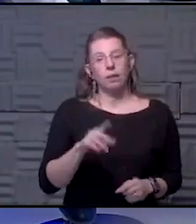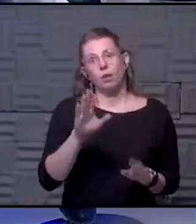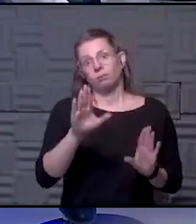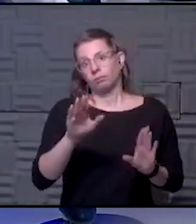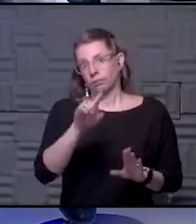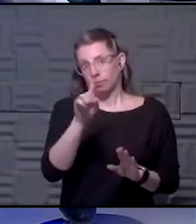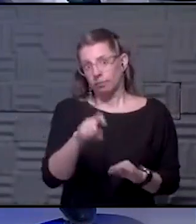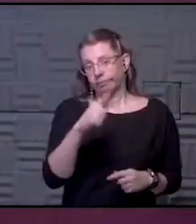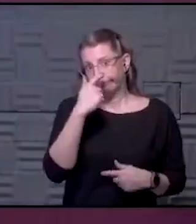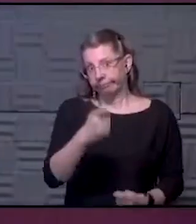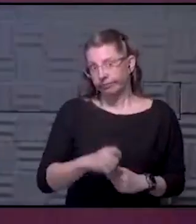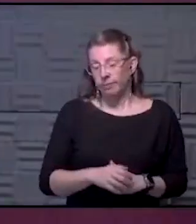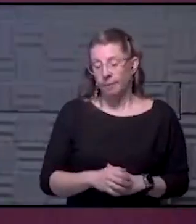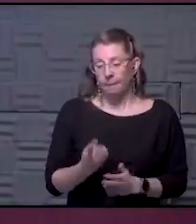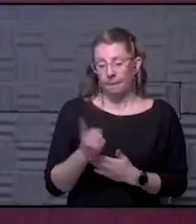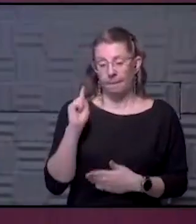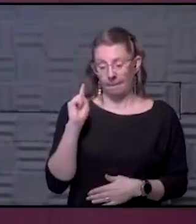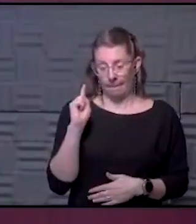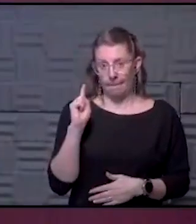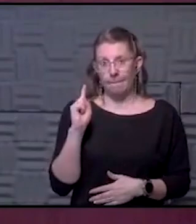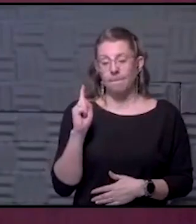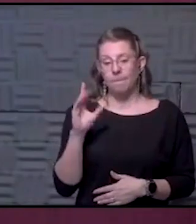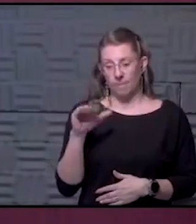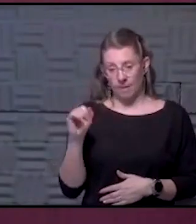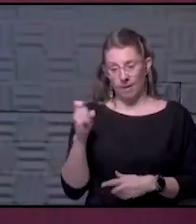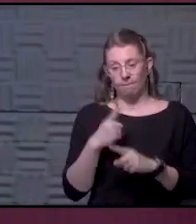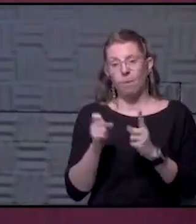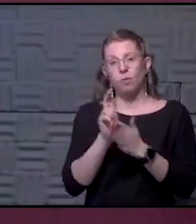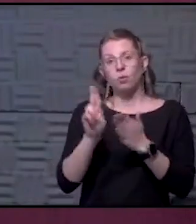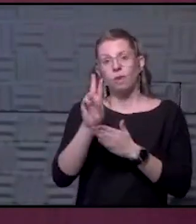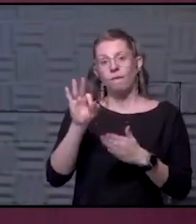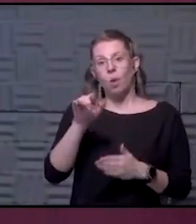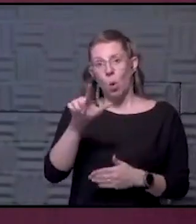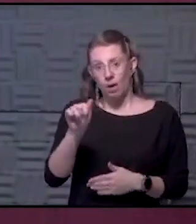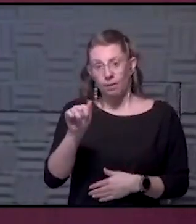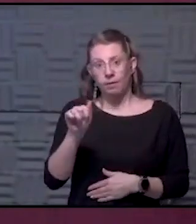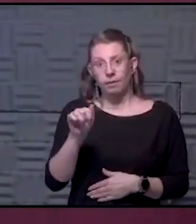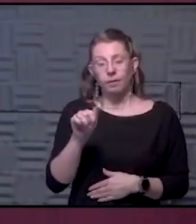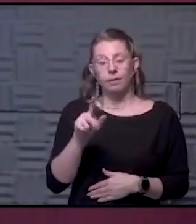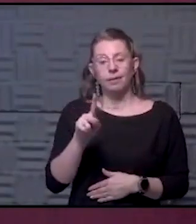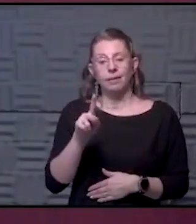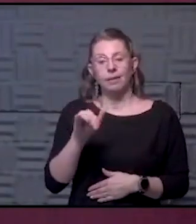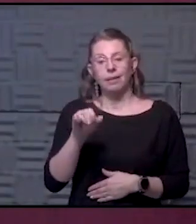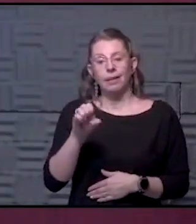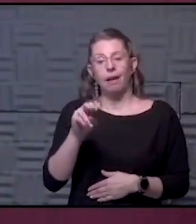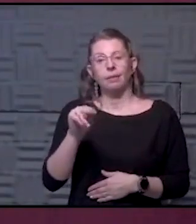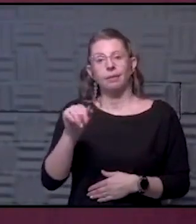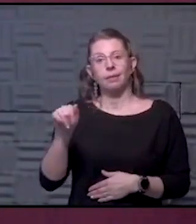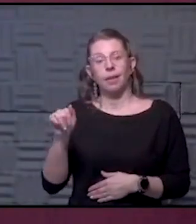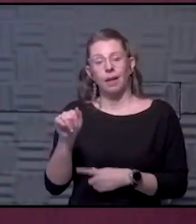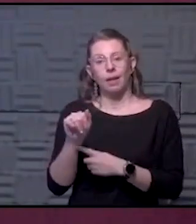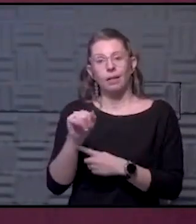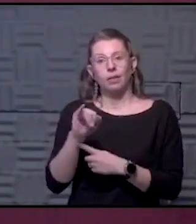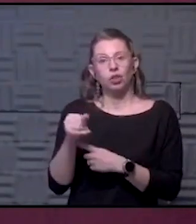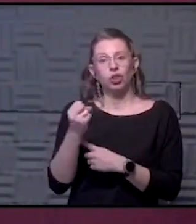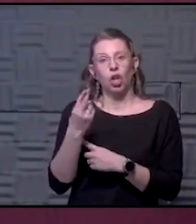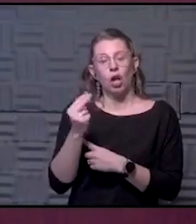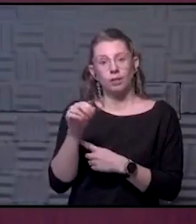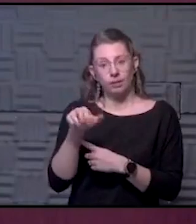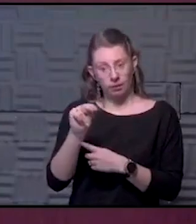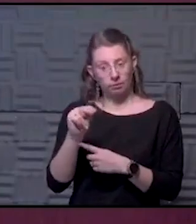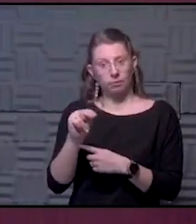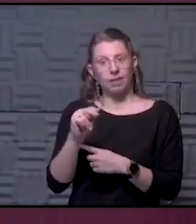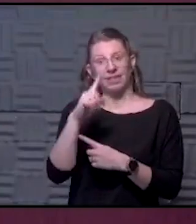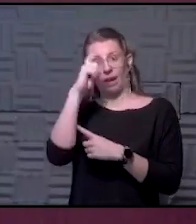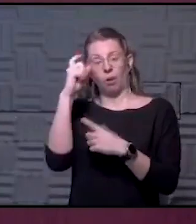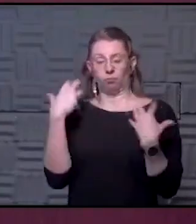and you know what? Interestingly, just last week, that case out of University of Florida, Keontae Johnson, that had COVID late summer, recovered